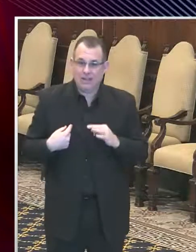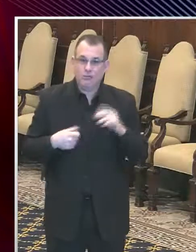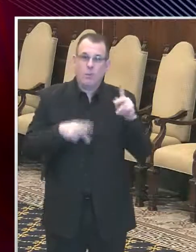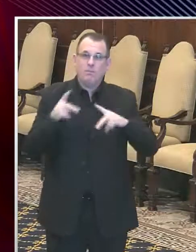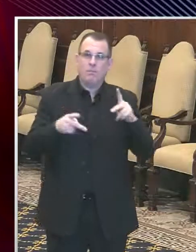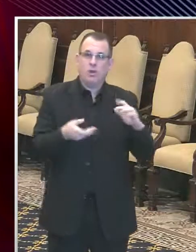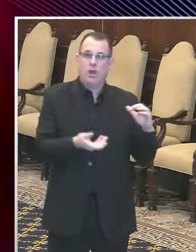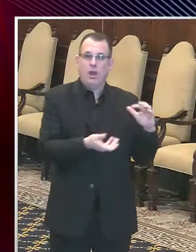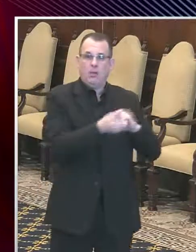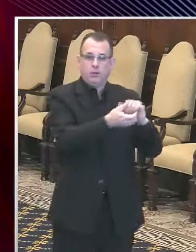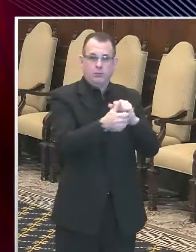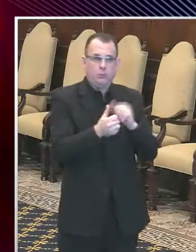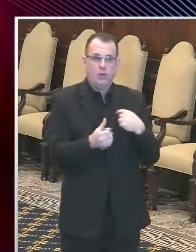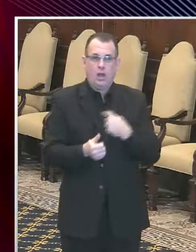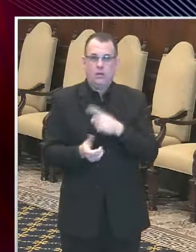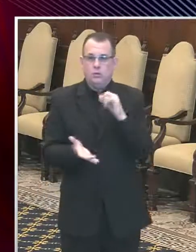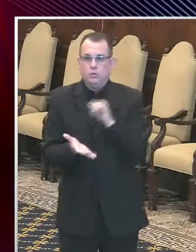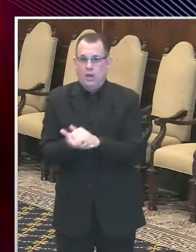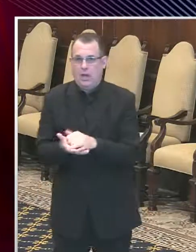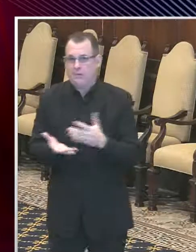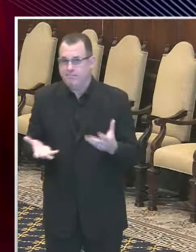contact tracing.